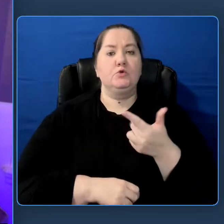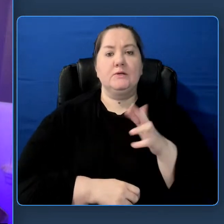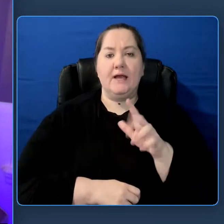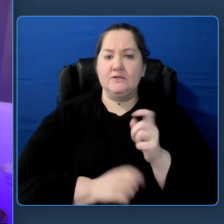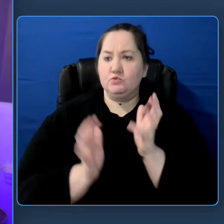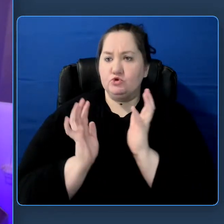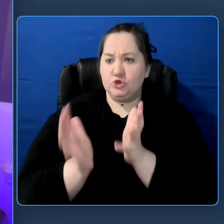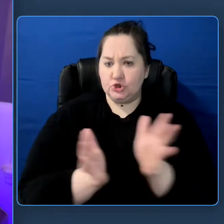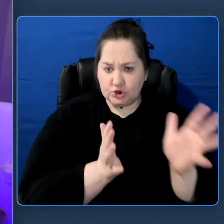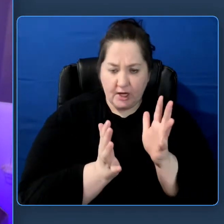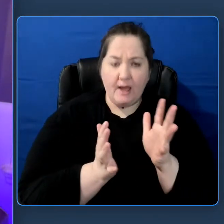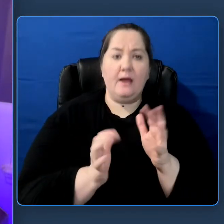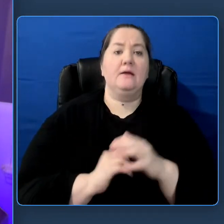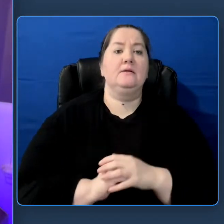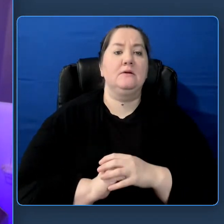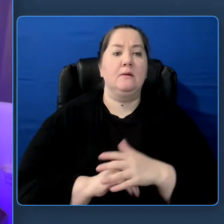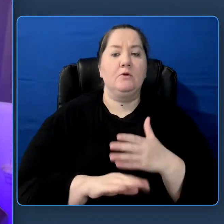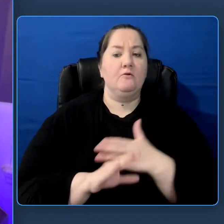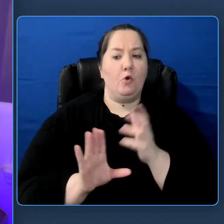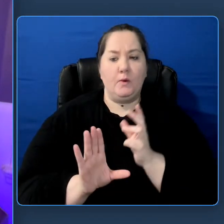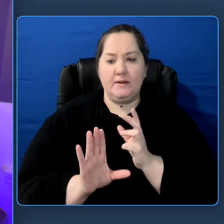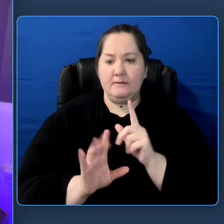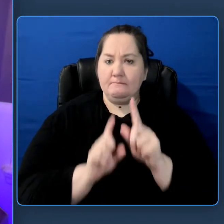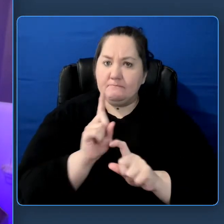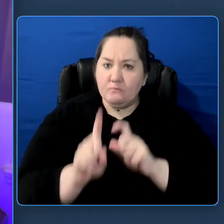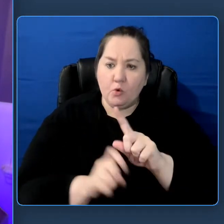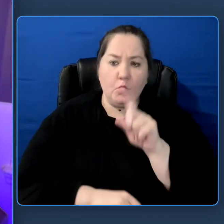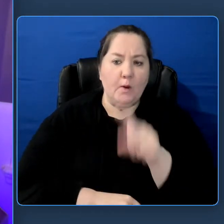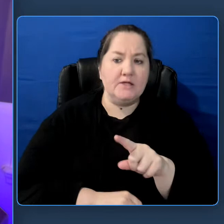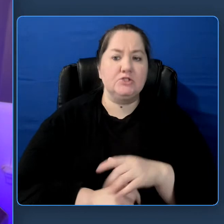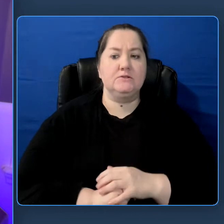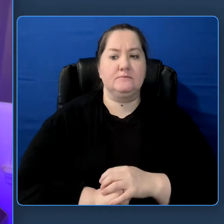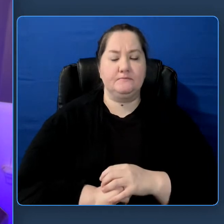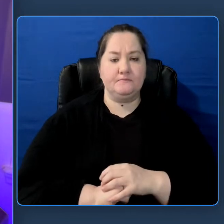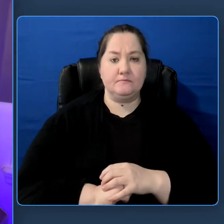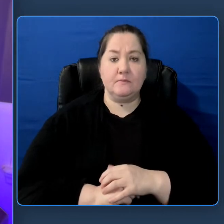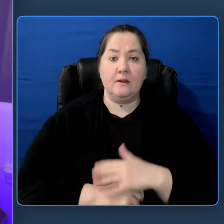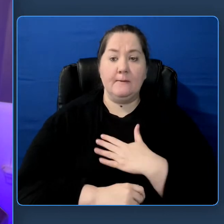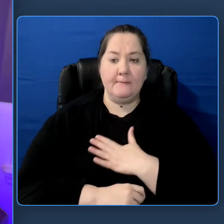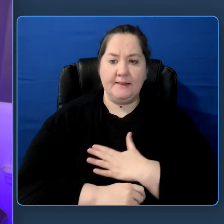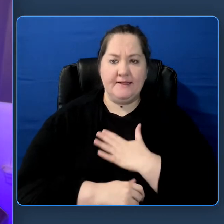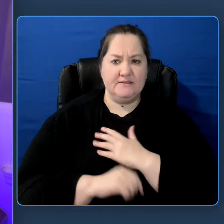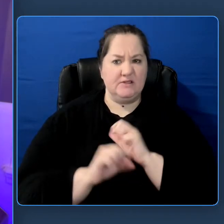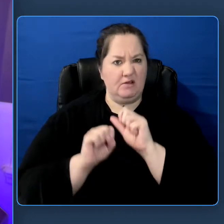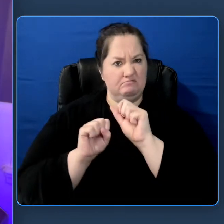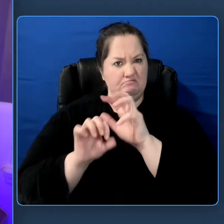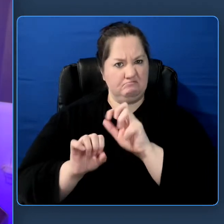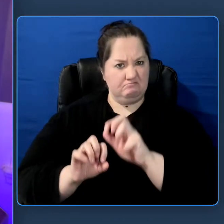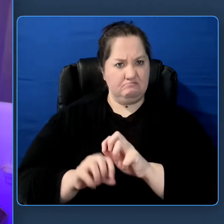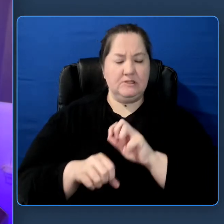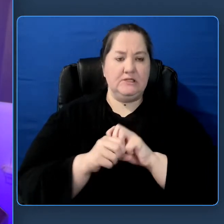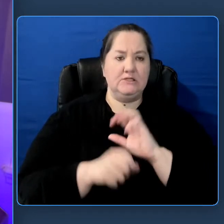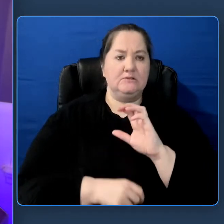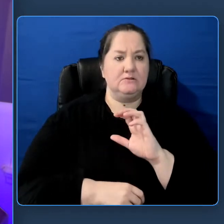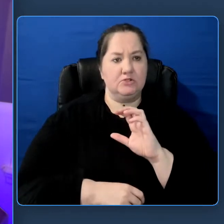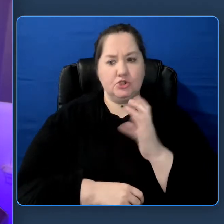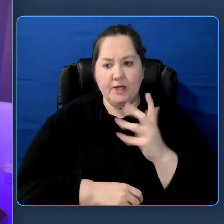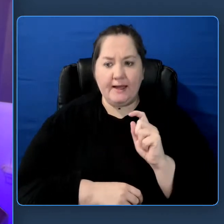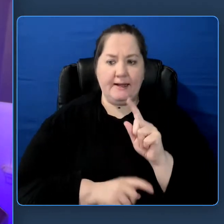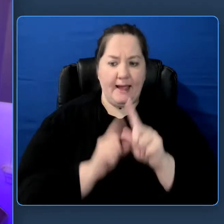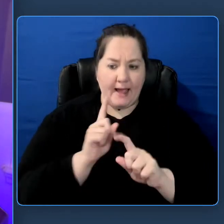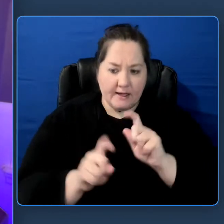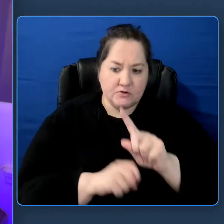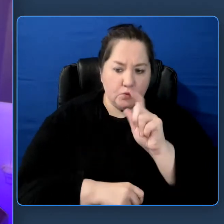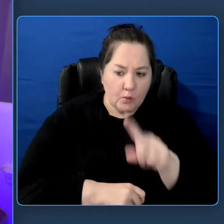for a few minutes before we jump into questions, but please go ahead and start asking questions, and especially